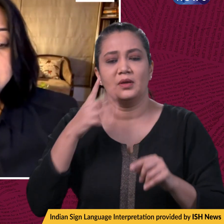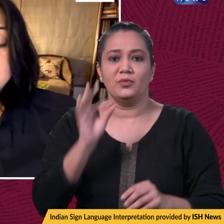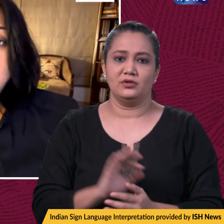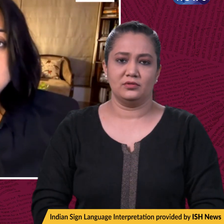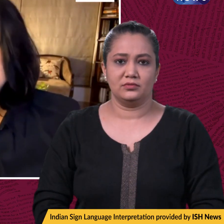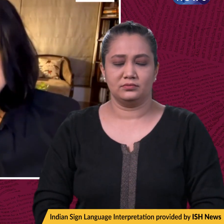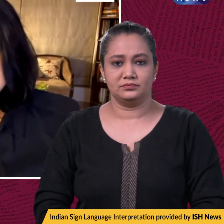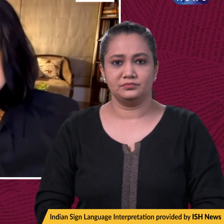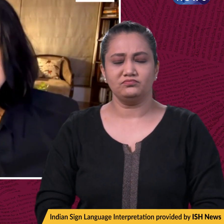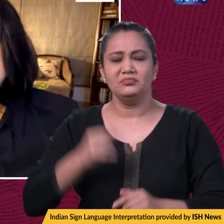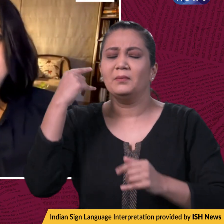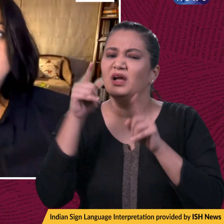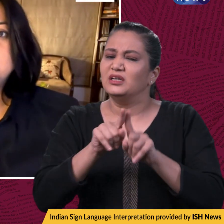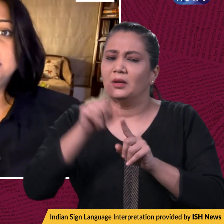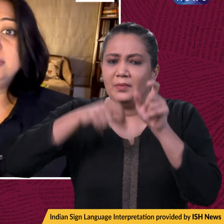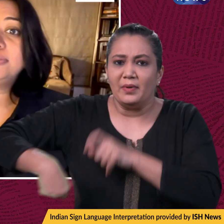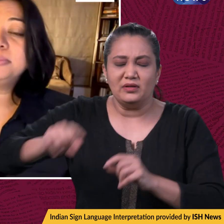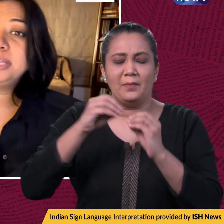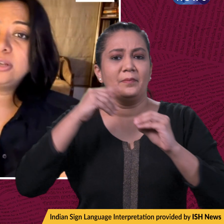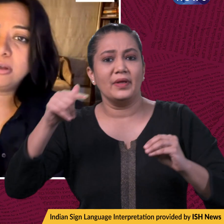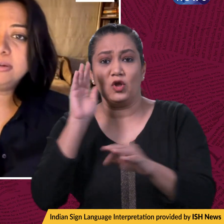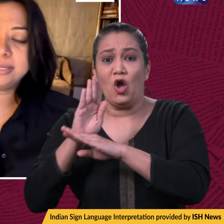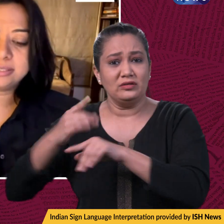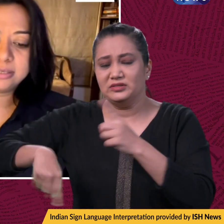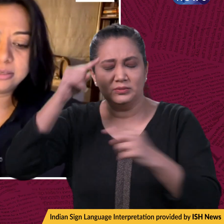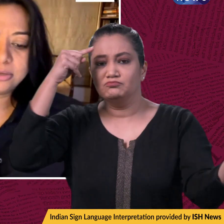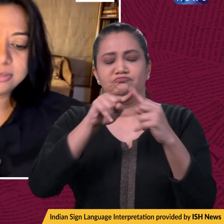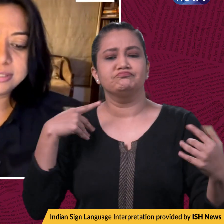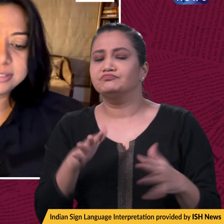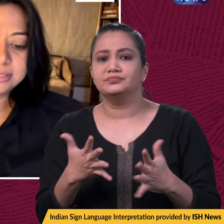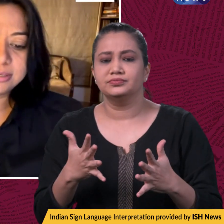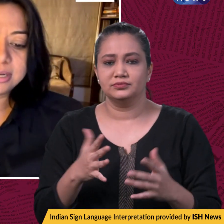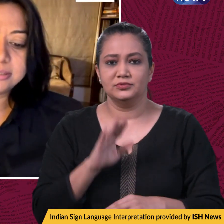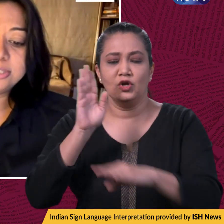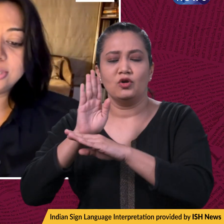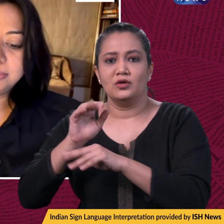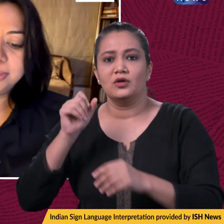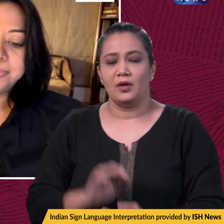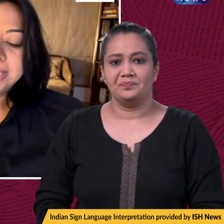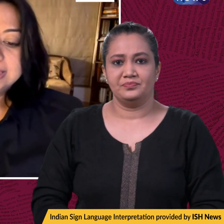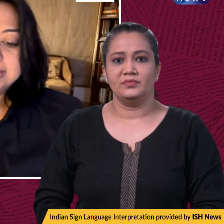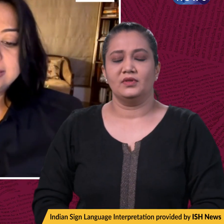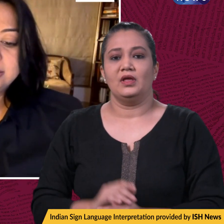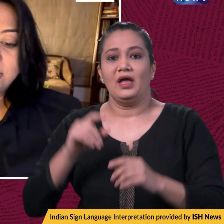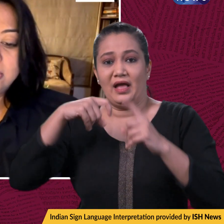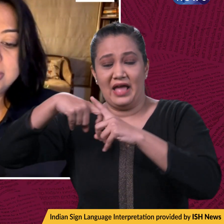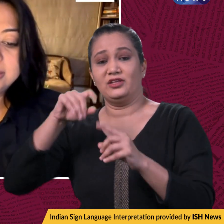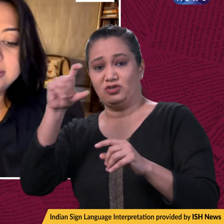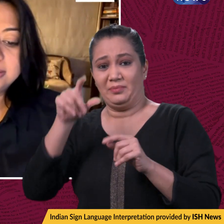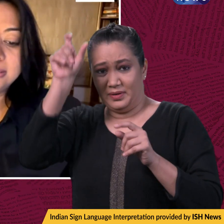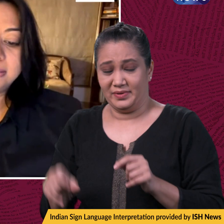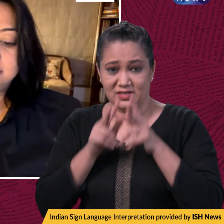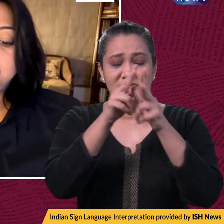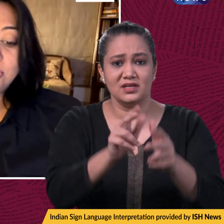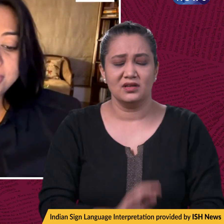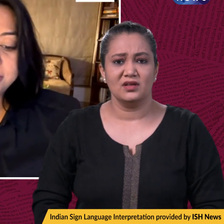quote. There was criticism for the bill from the Congress. Congress's Karti Chidambaram said the law